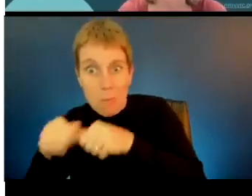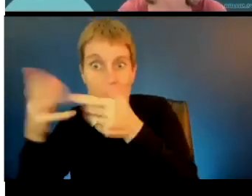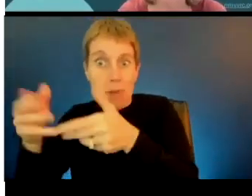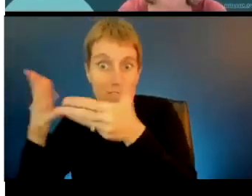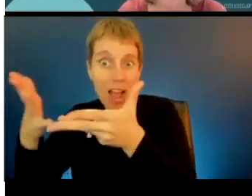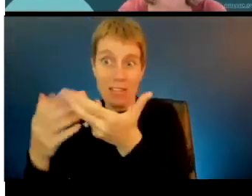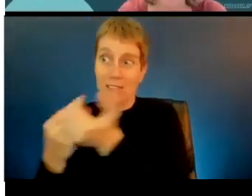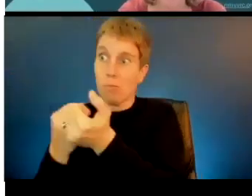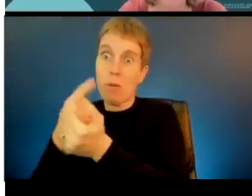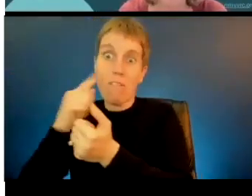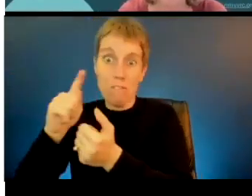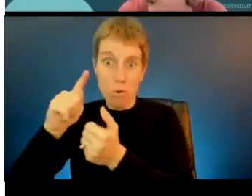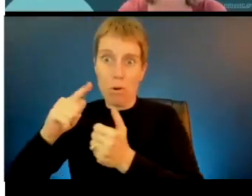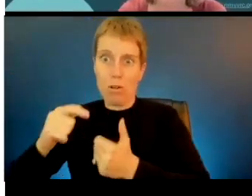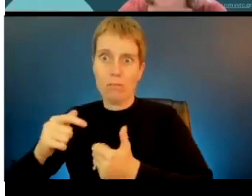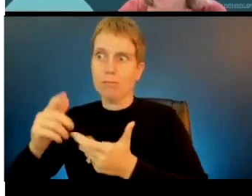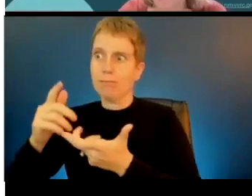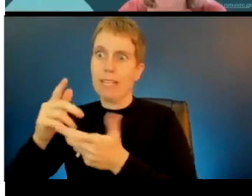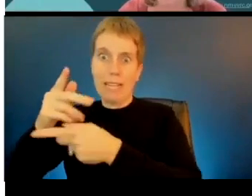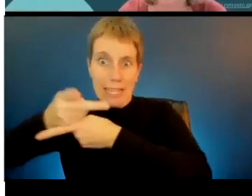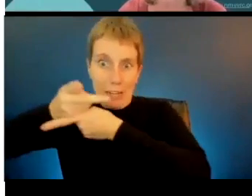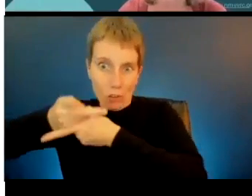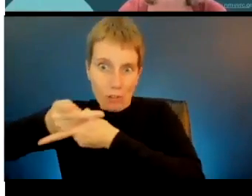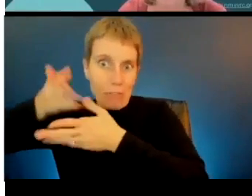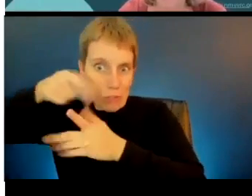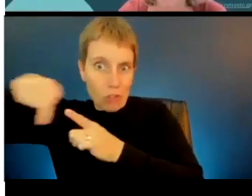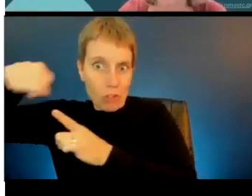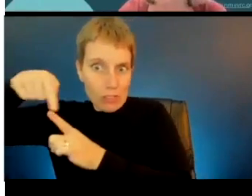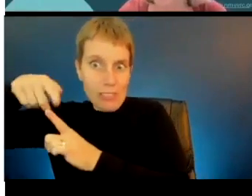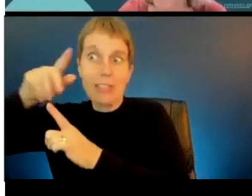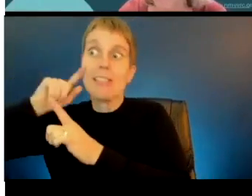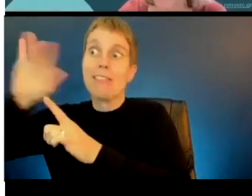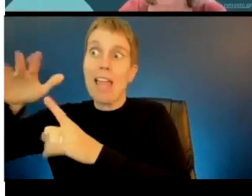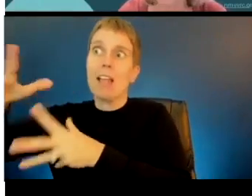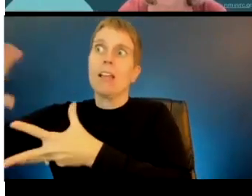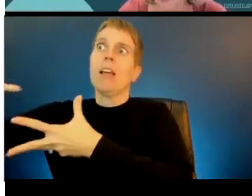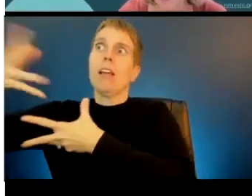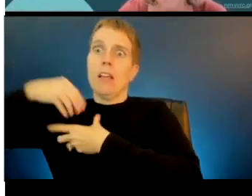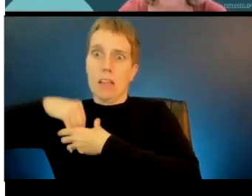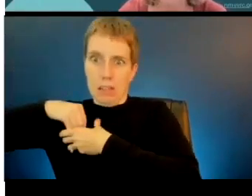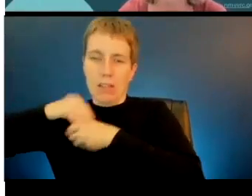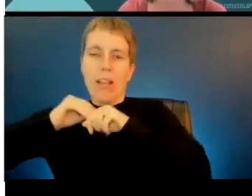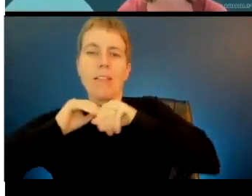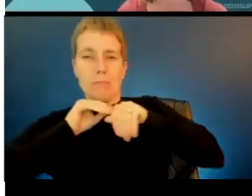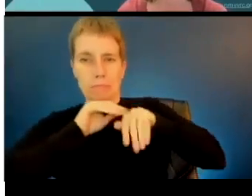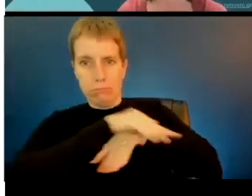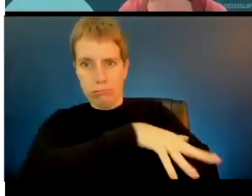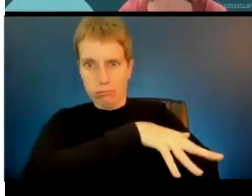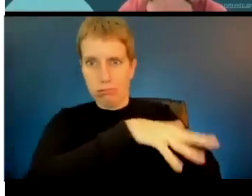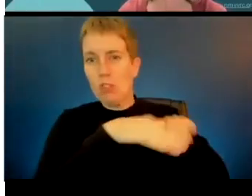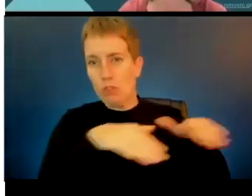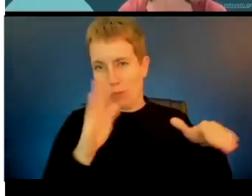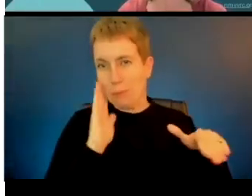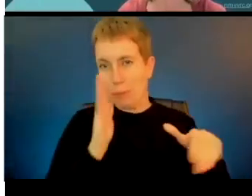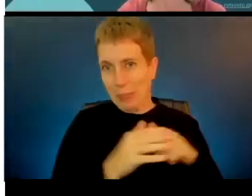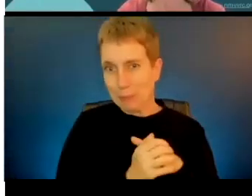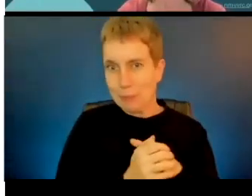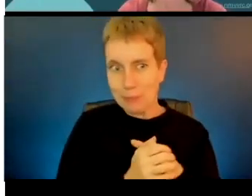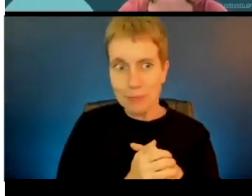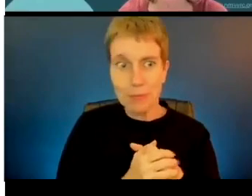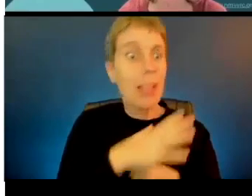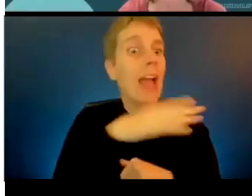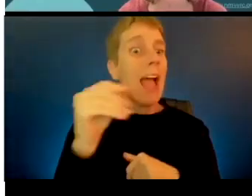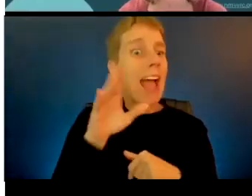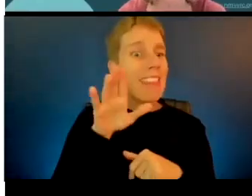for their own kids. And we also know that exposure to media and social media, we have to really pay attention to